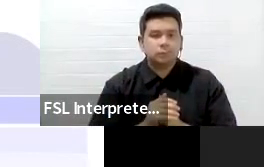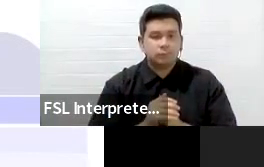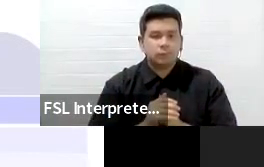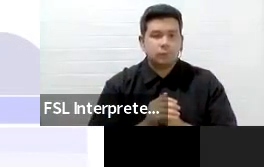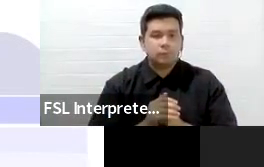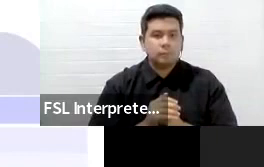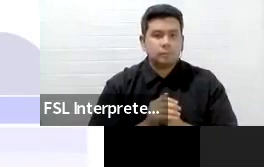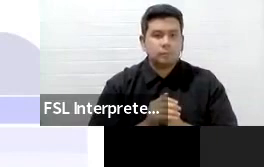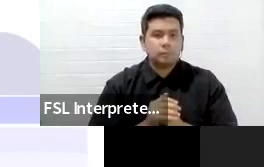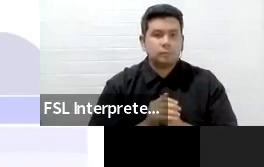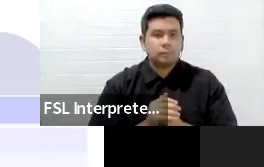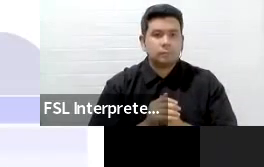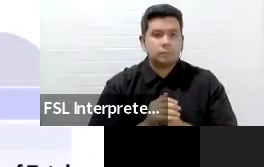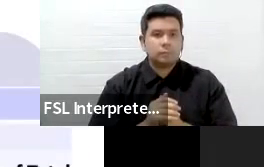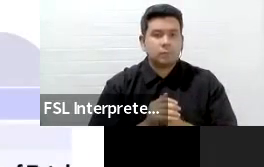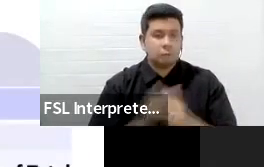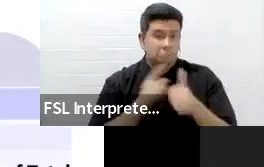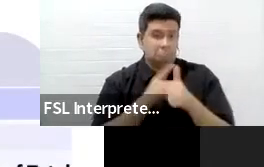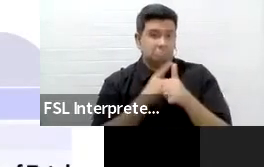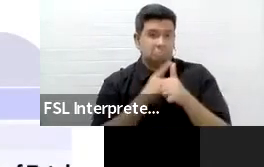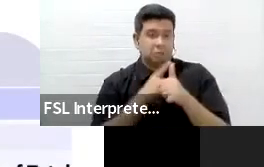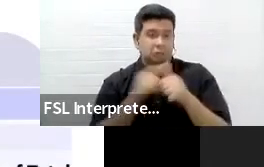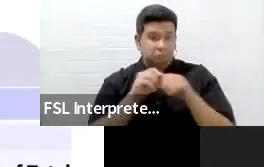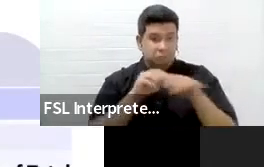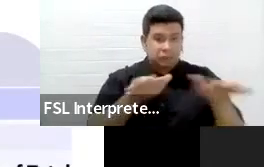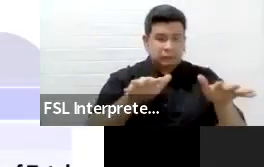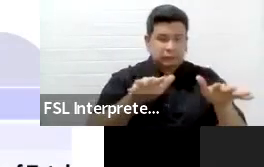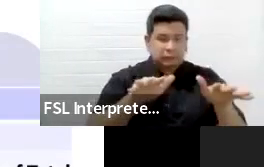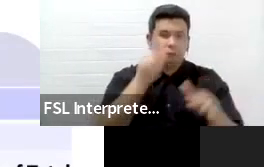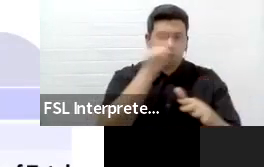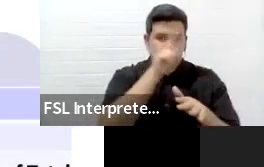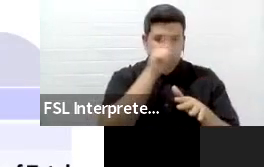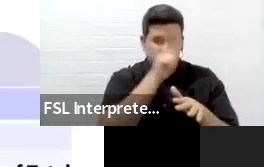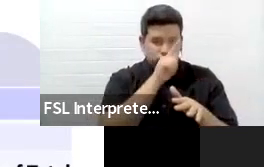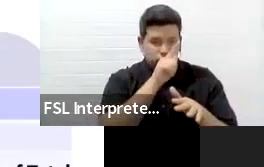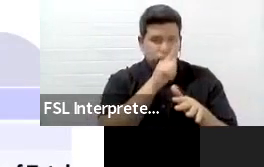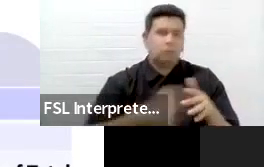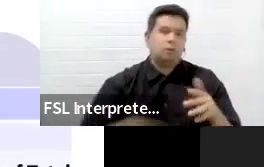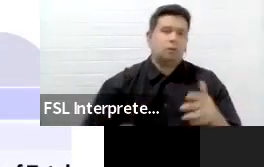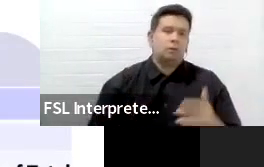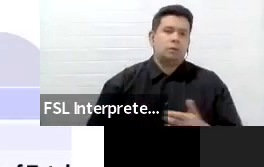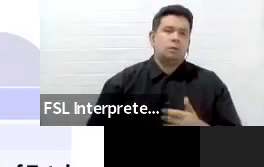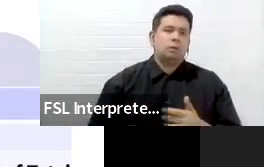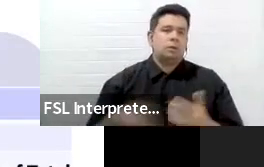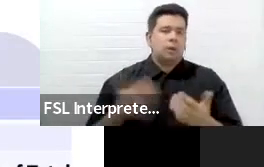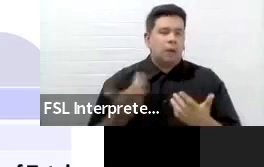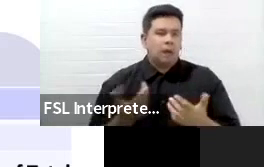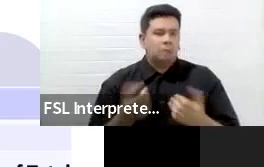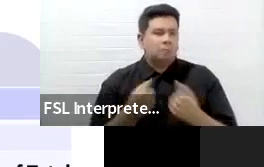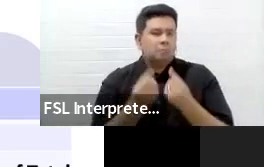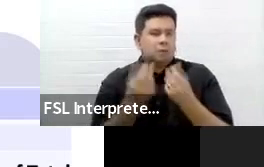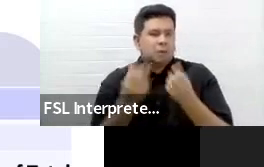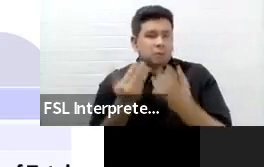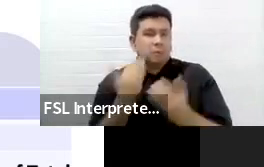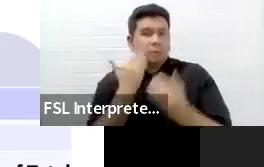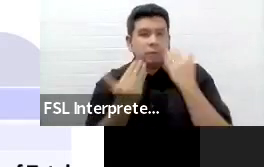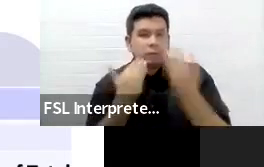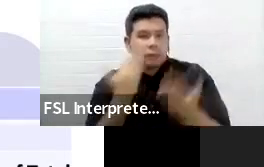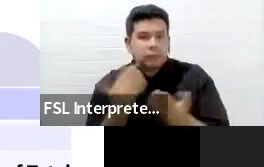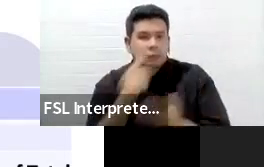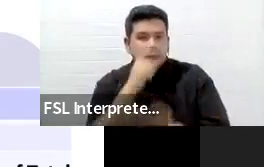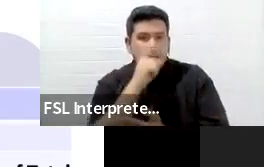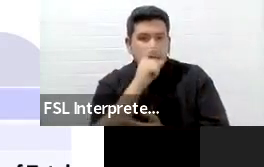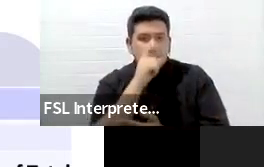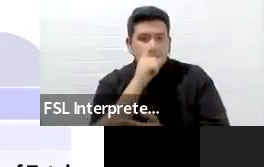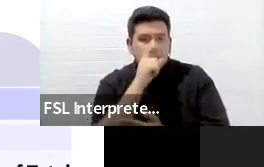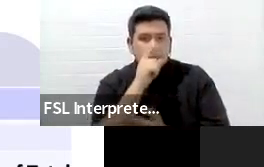was generally confined to Luzon. Most of the victims were under 40 years old and affected 45 to